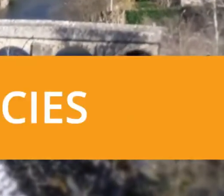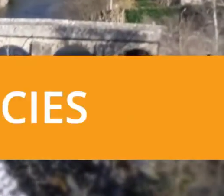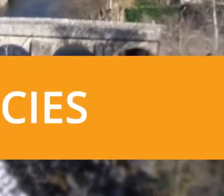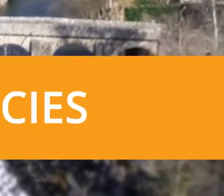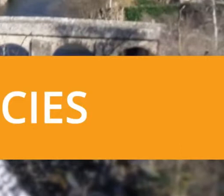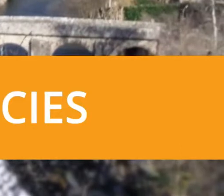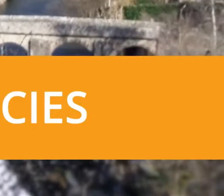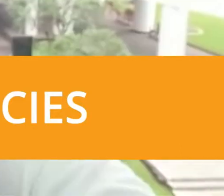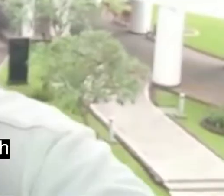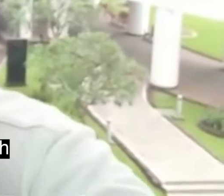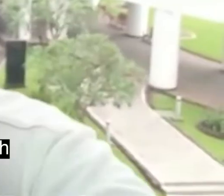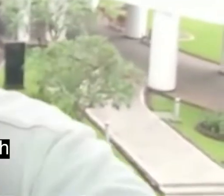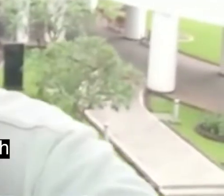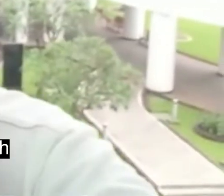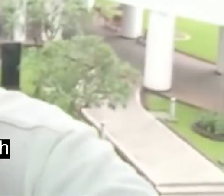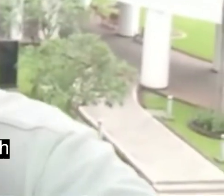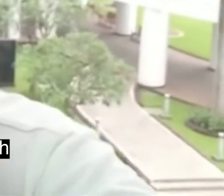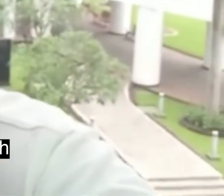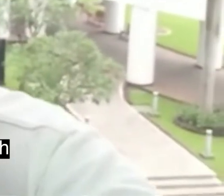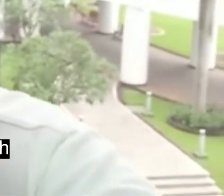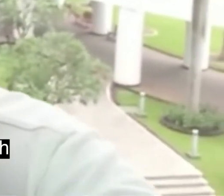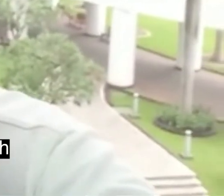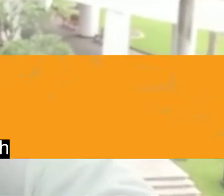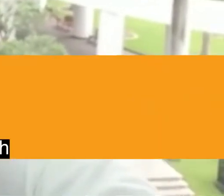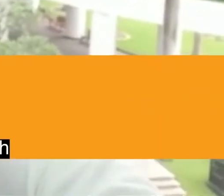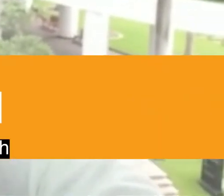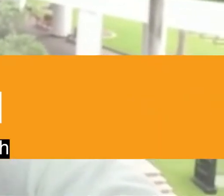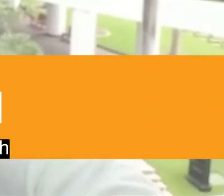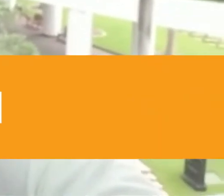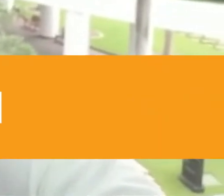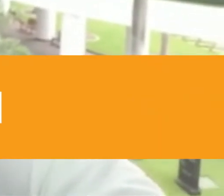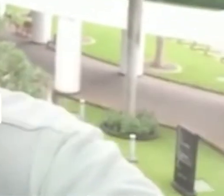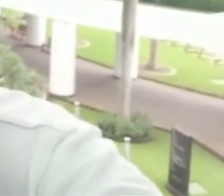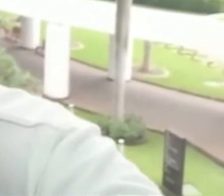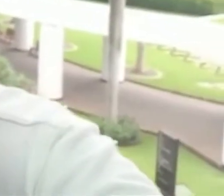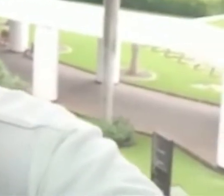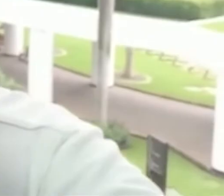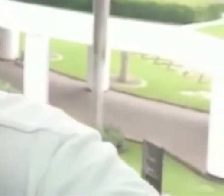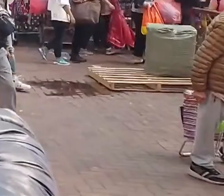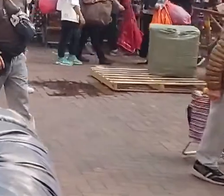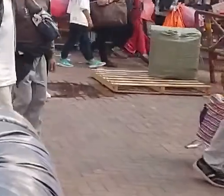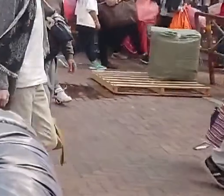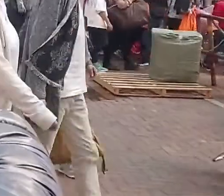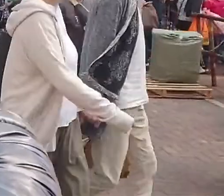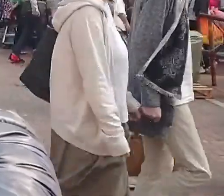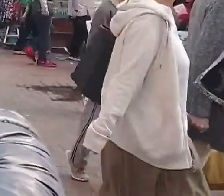overseas constituencies. Pensioners abroad have been abandoned with their pensions frozen. We are working to put that right. There